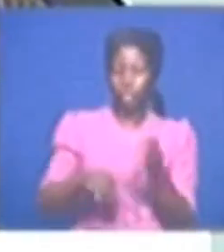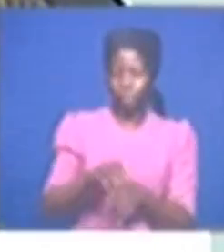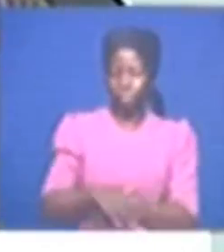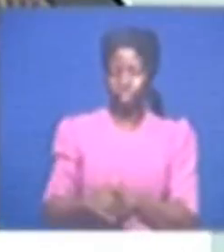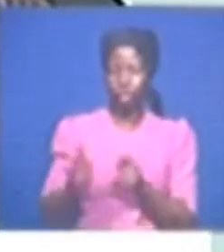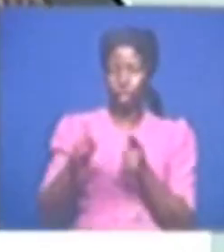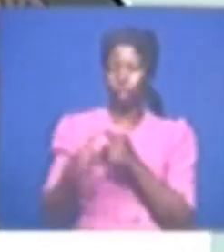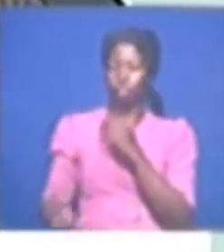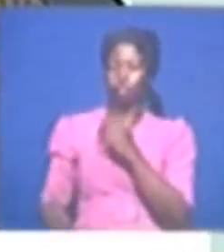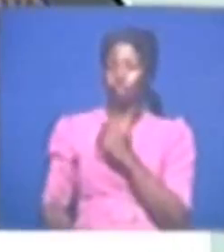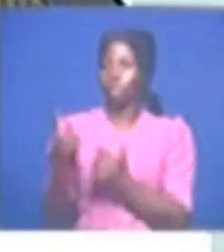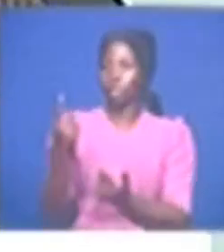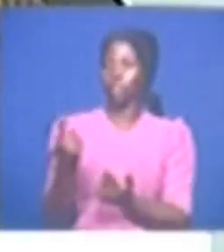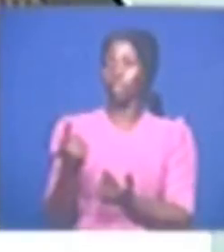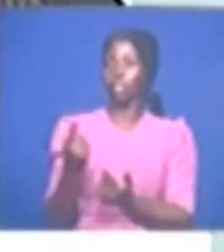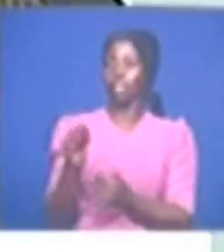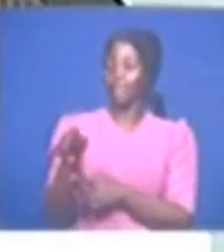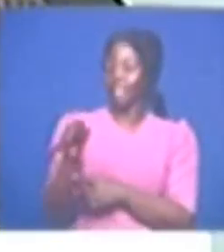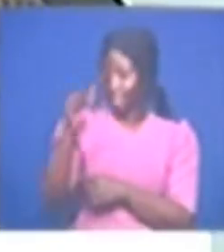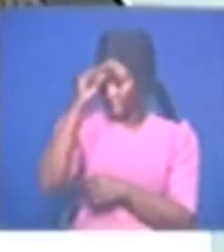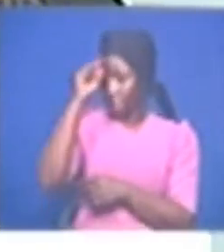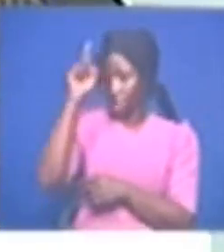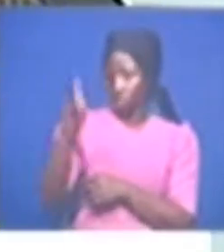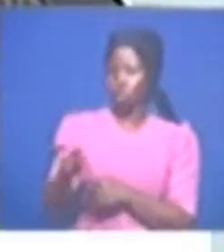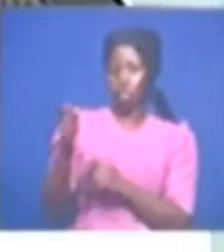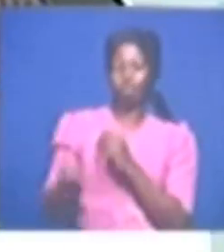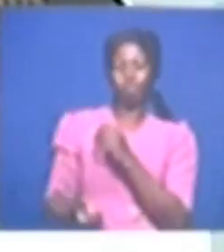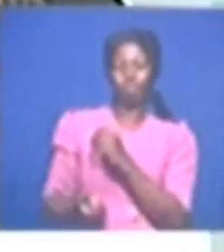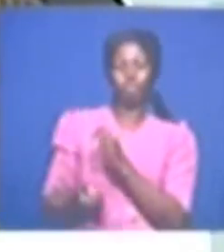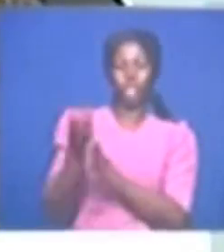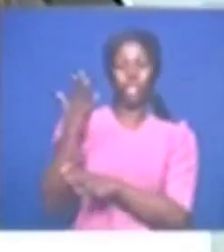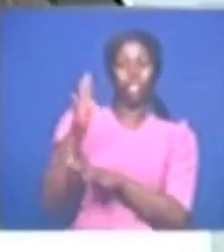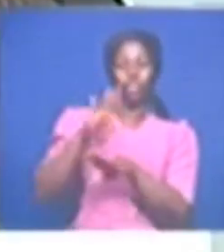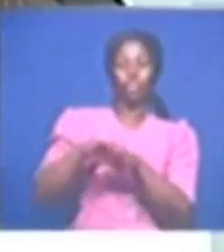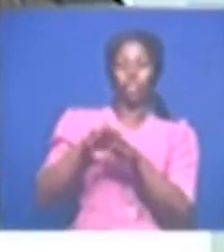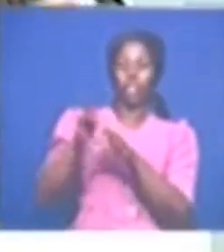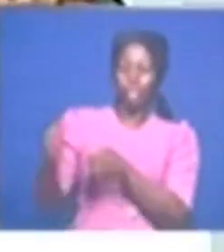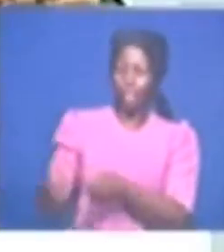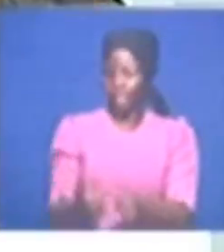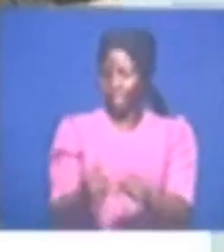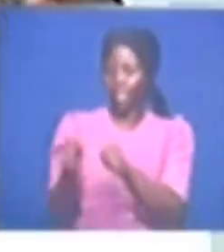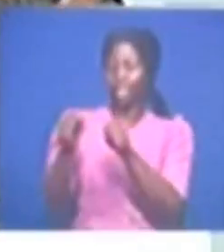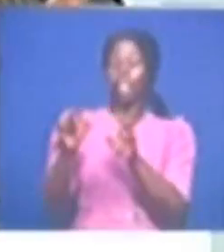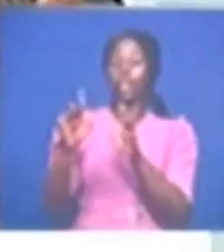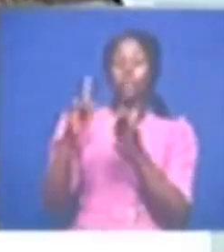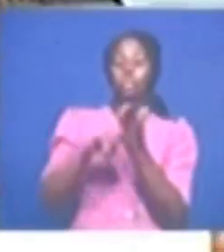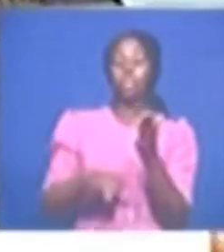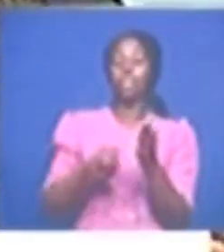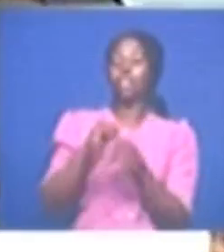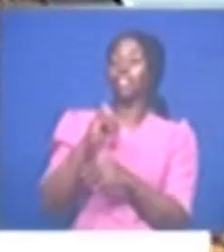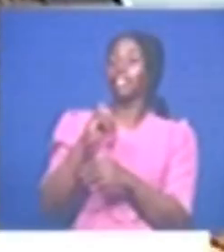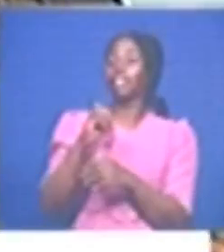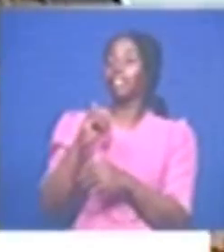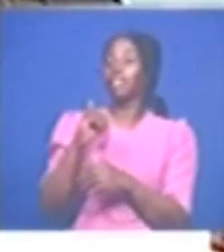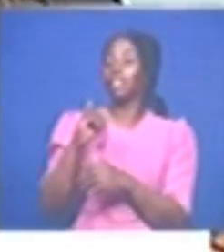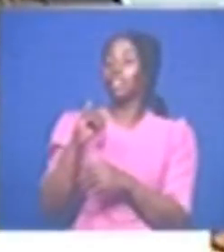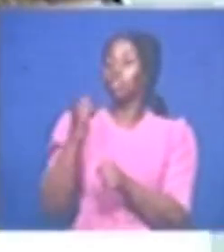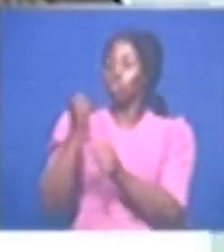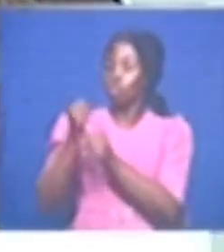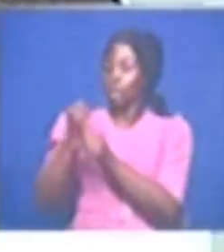with, actually the government should come up with a very good strategy of what is the replacement of plastic